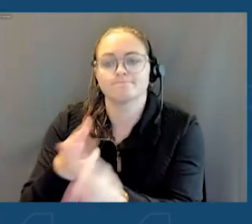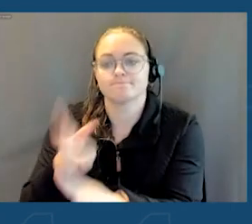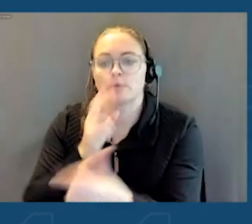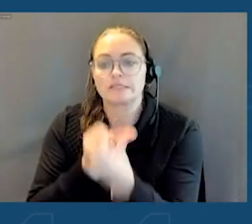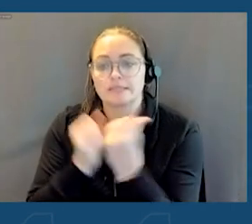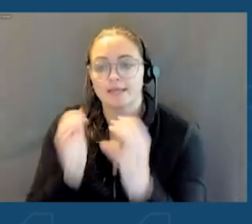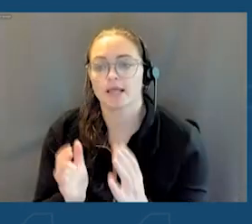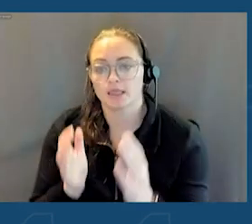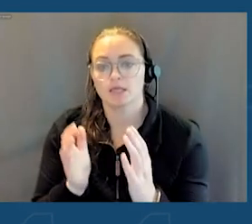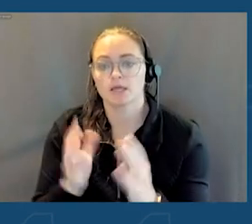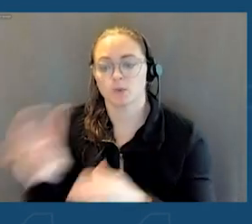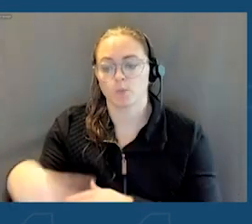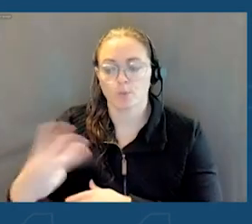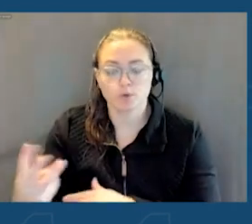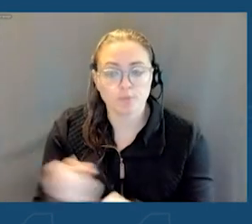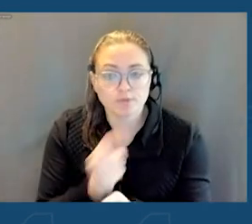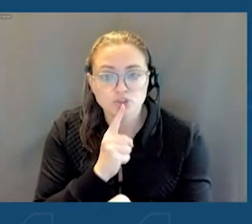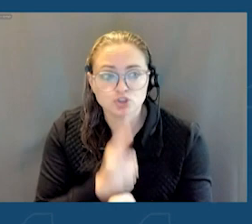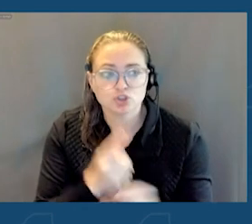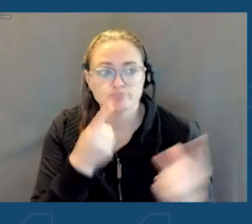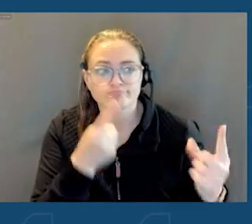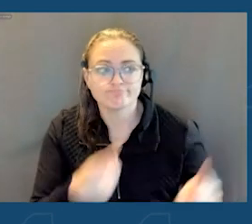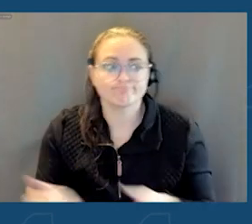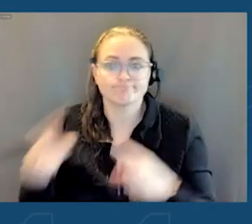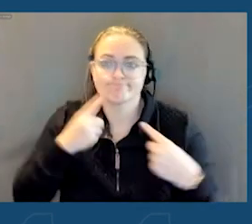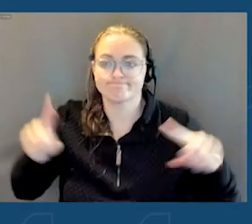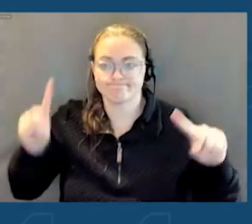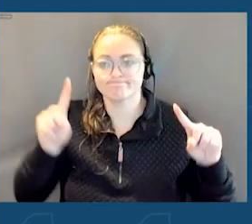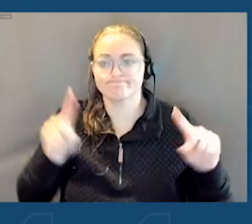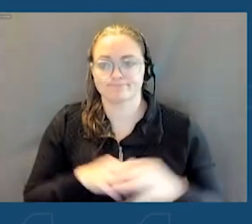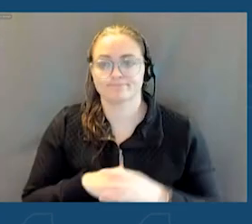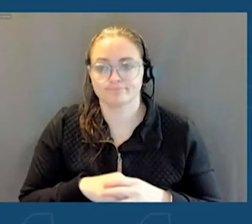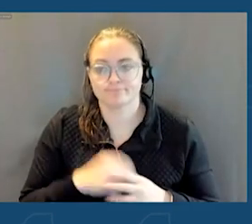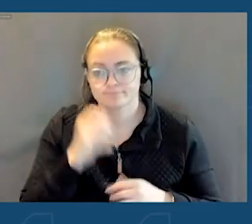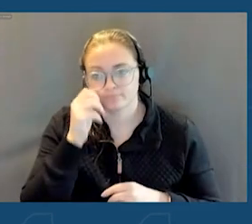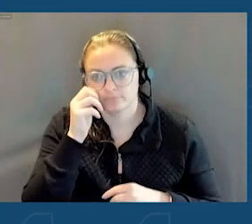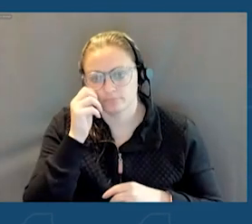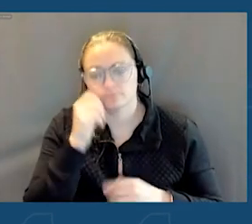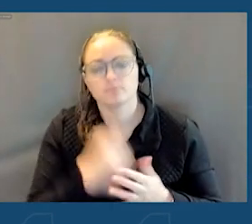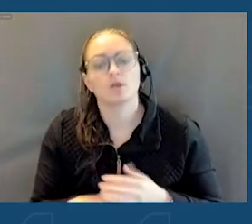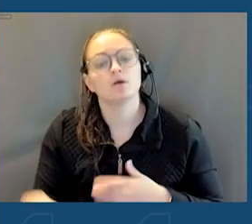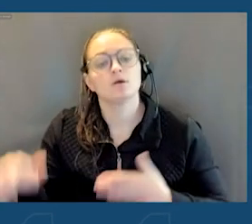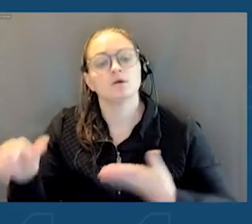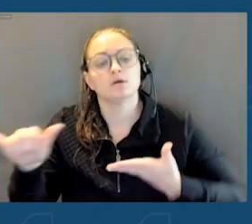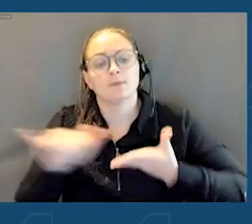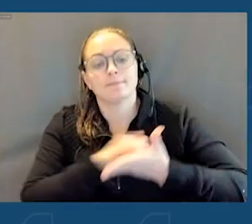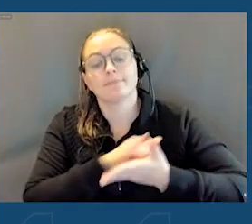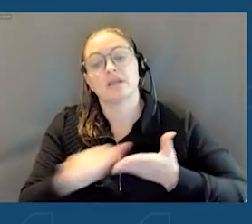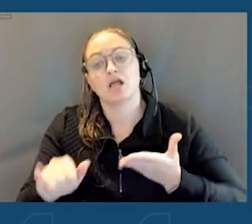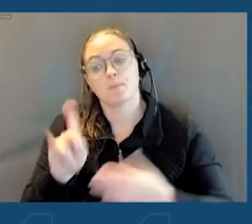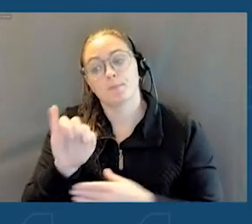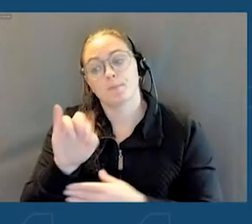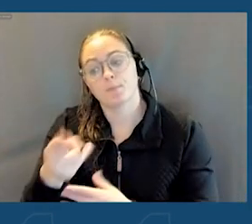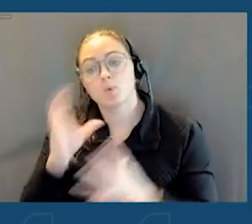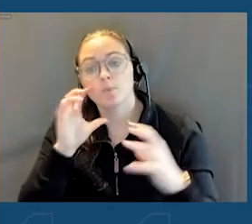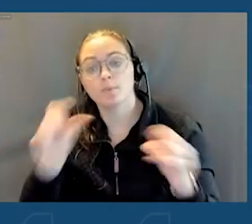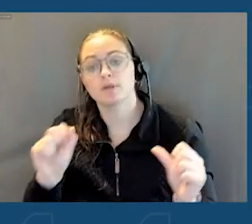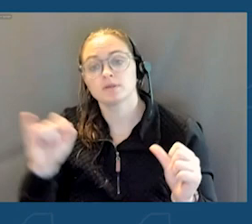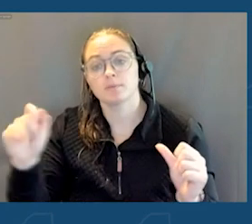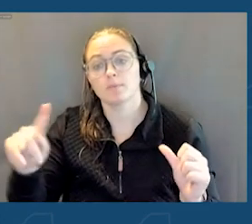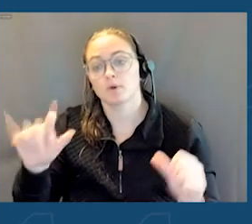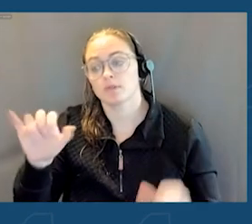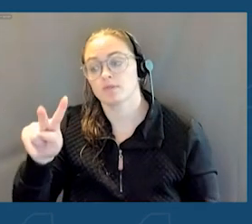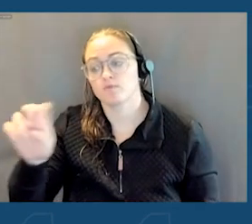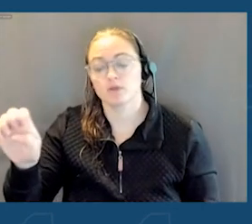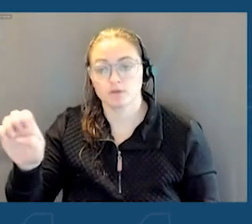in Washington to make sure that we get this finished as well. Manhattan Borough President Mark Levine, I thank him for